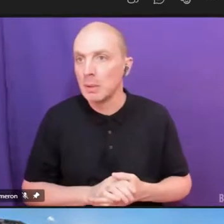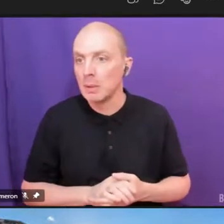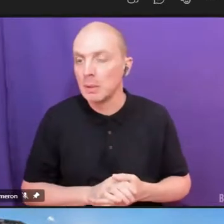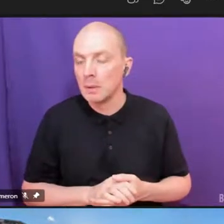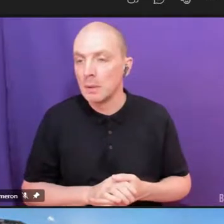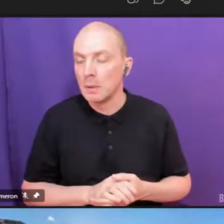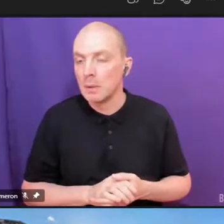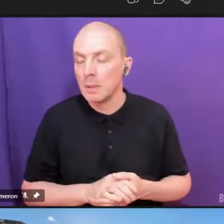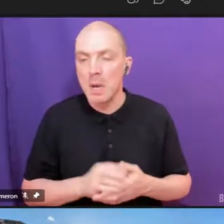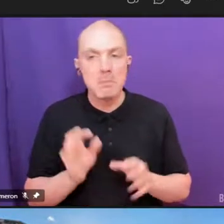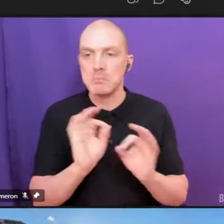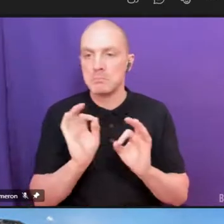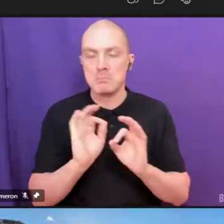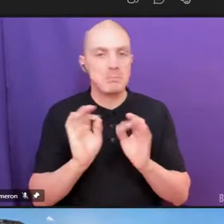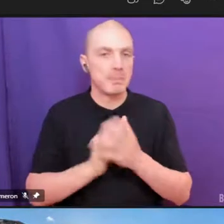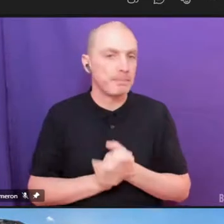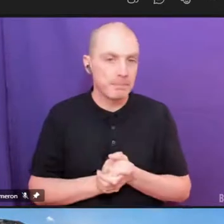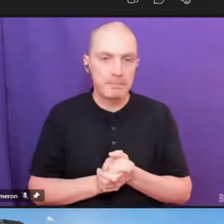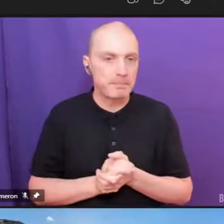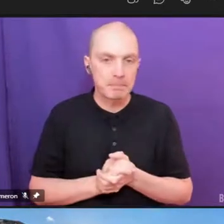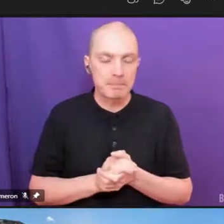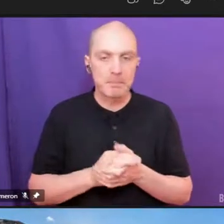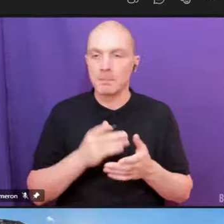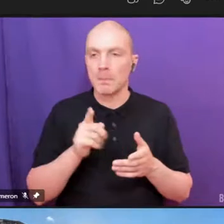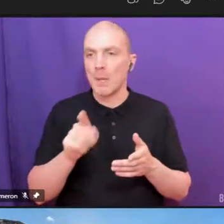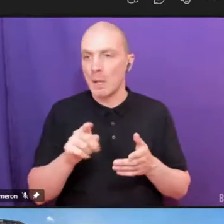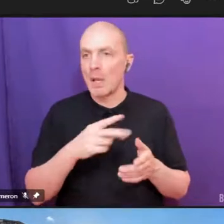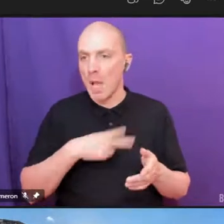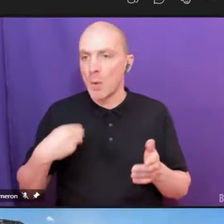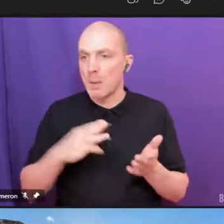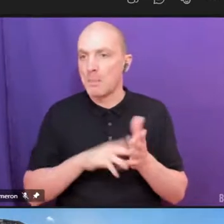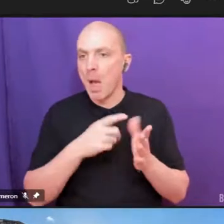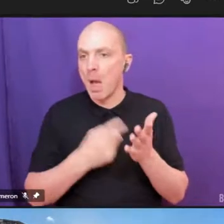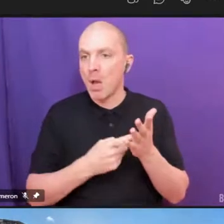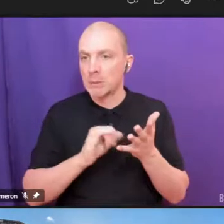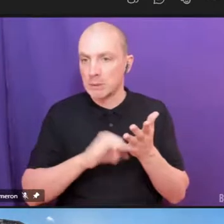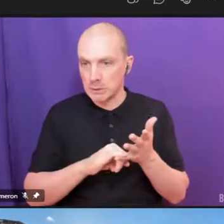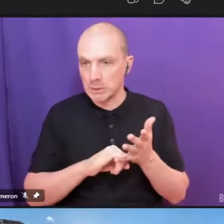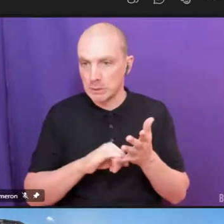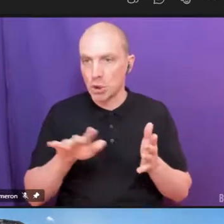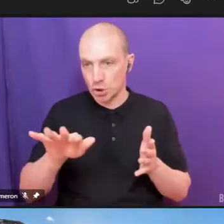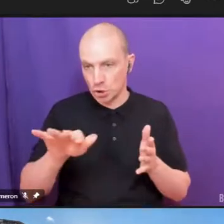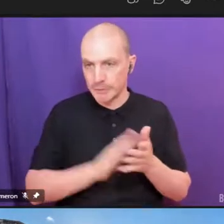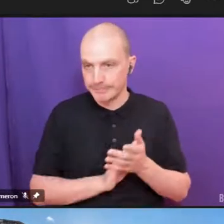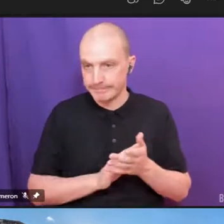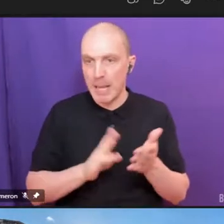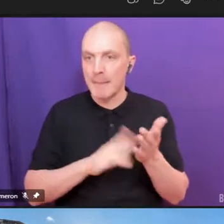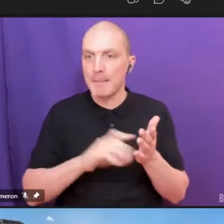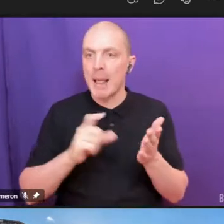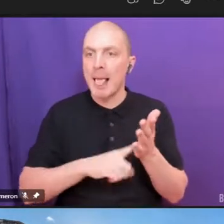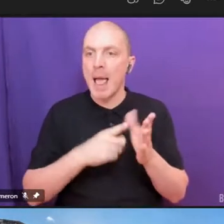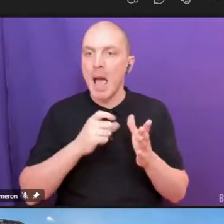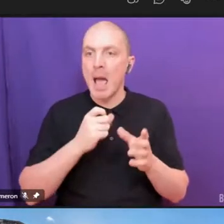No. And I can see that we have Councillor Mars present. Councillor McLachlan?